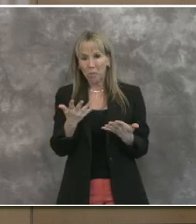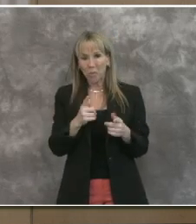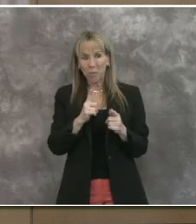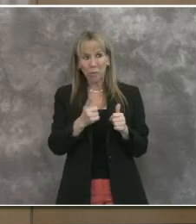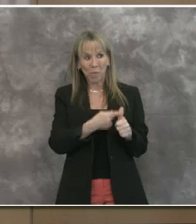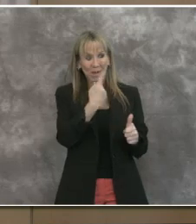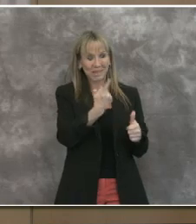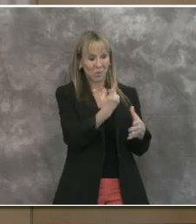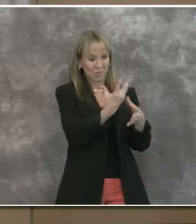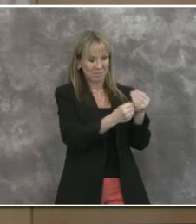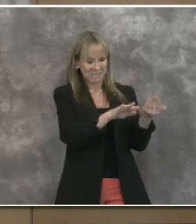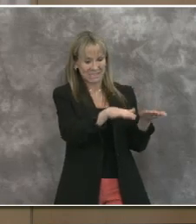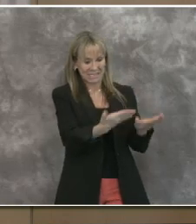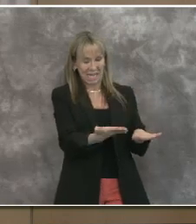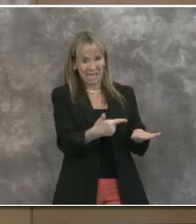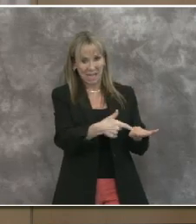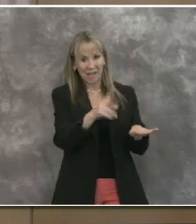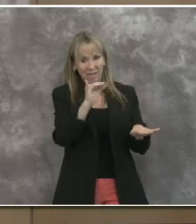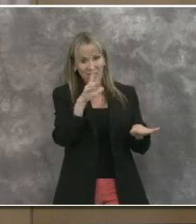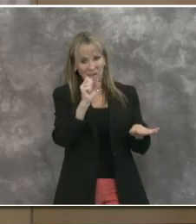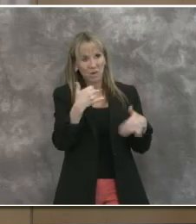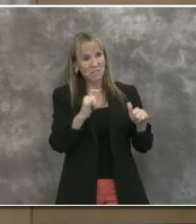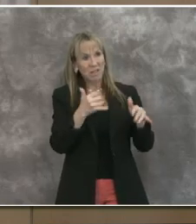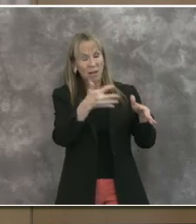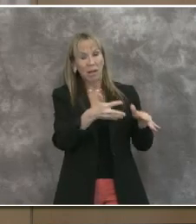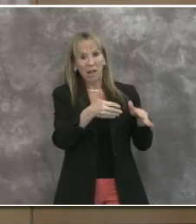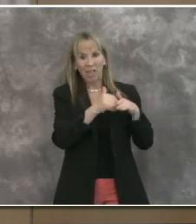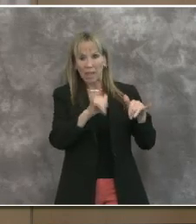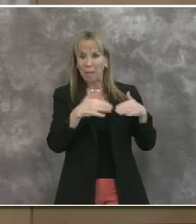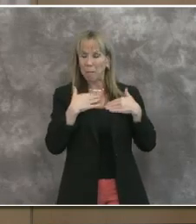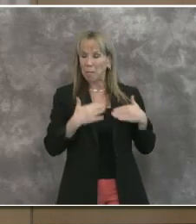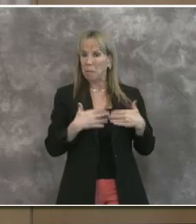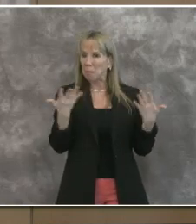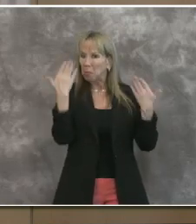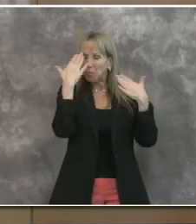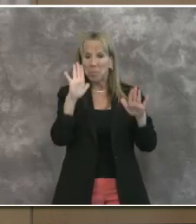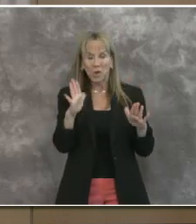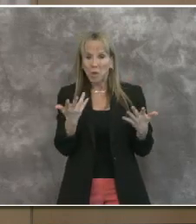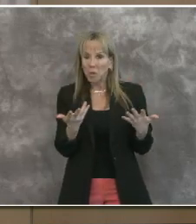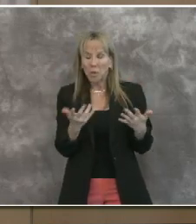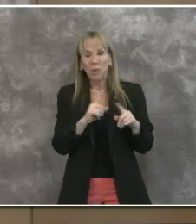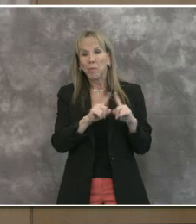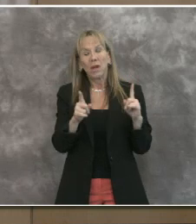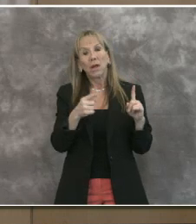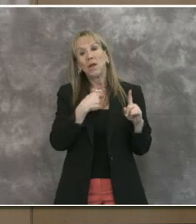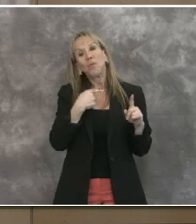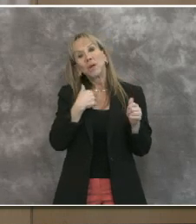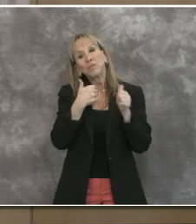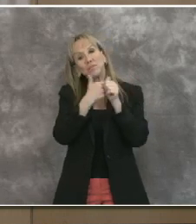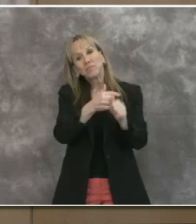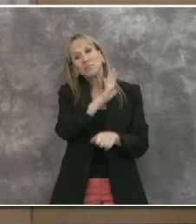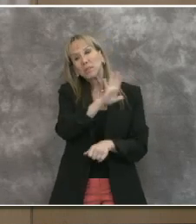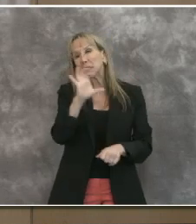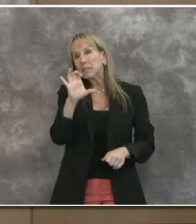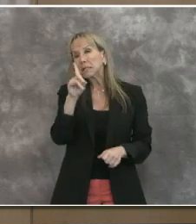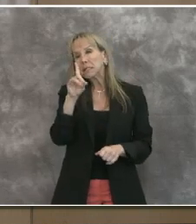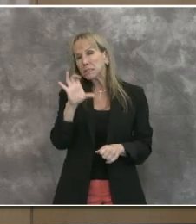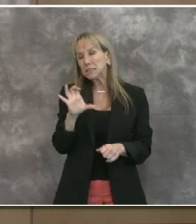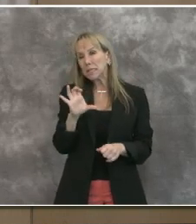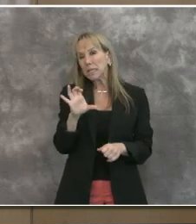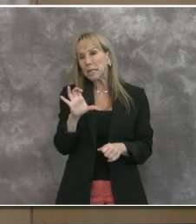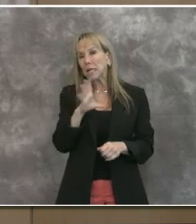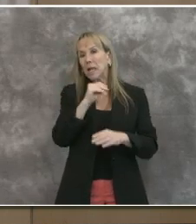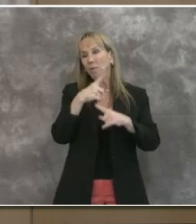long the virus can last in a body, but again, with the guidance from the Centers for Disease Control